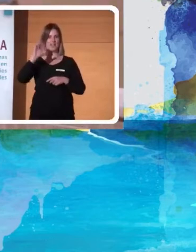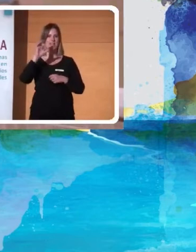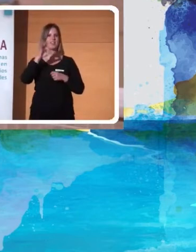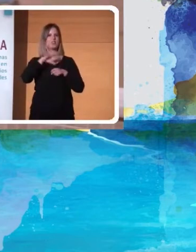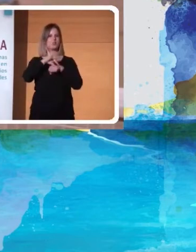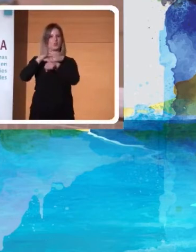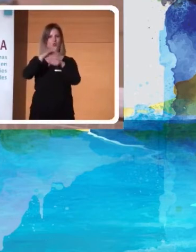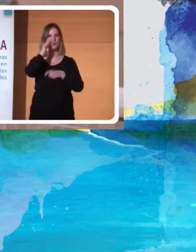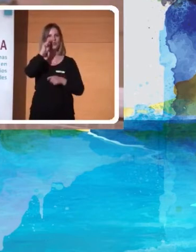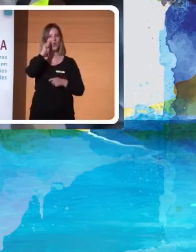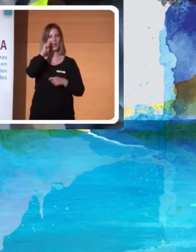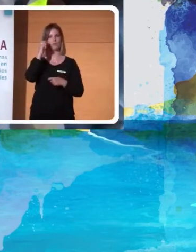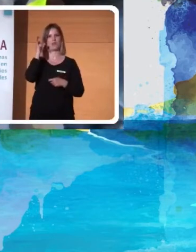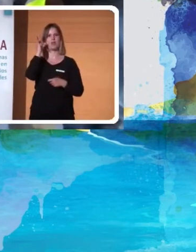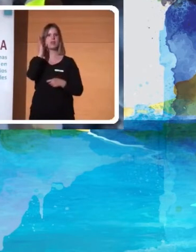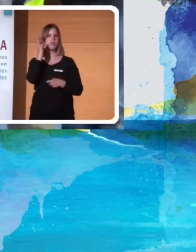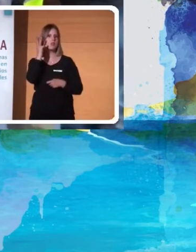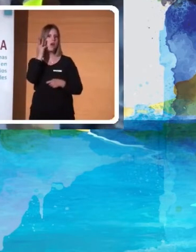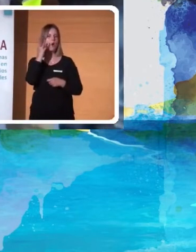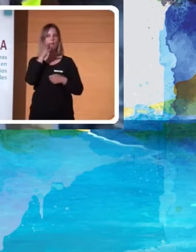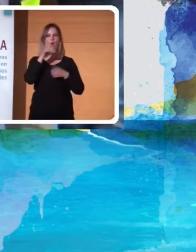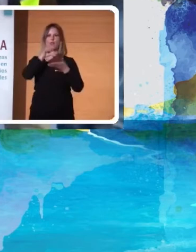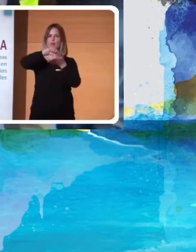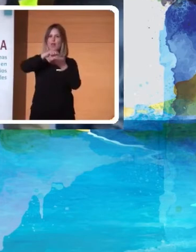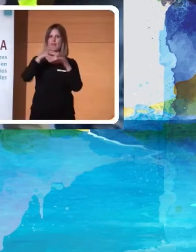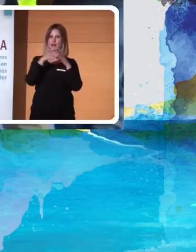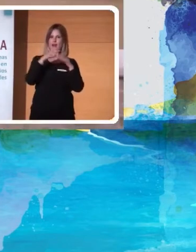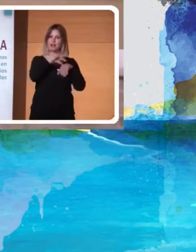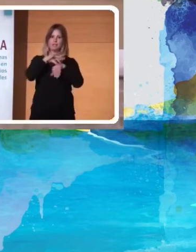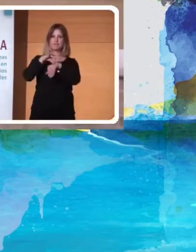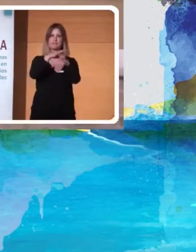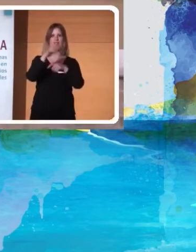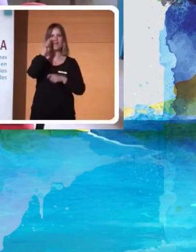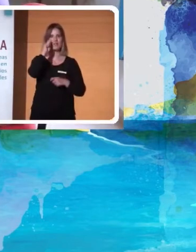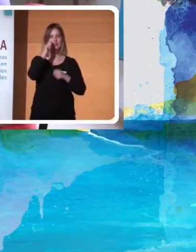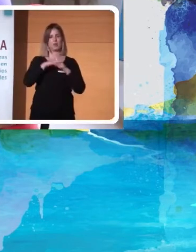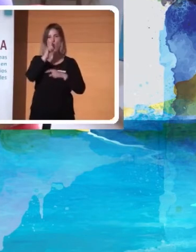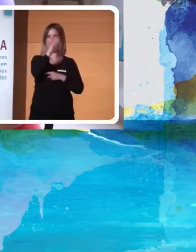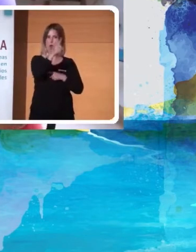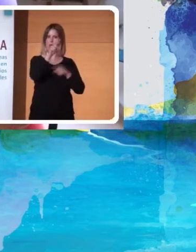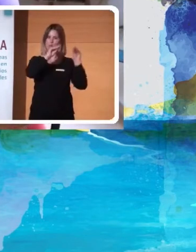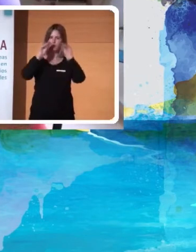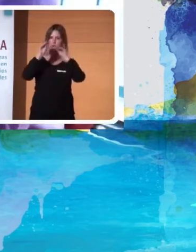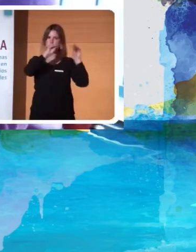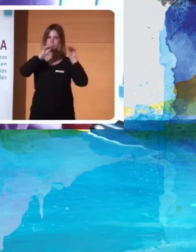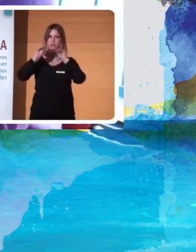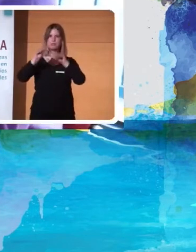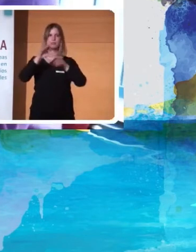project for inclusive leisure, which is called Free Tour Down, knowing Granada, getting to know Granada with a